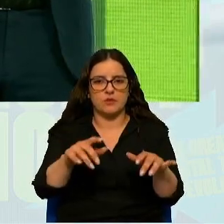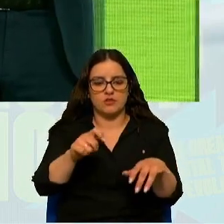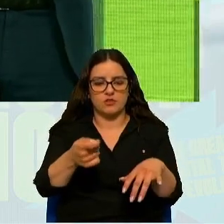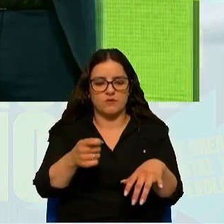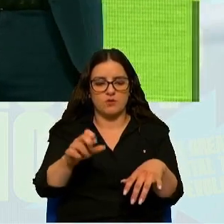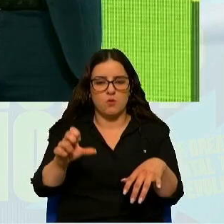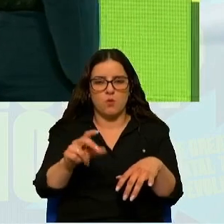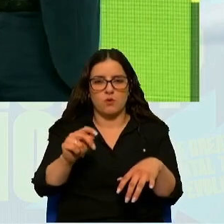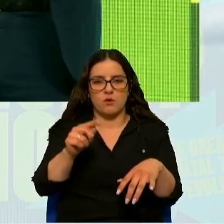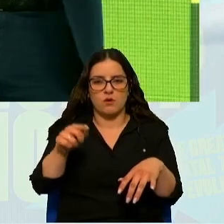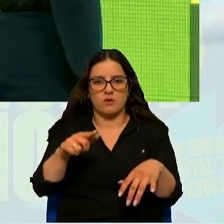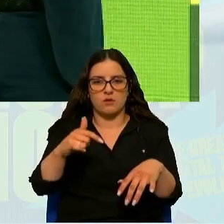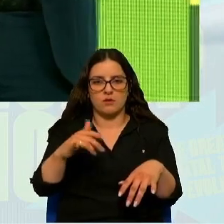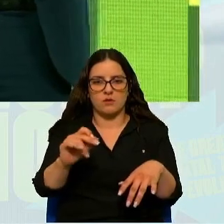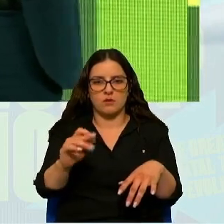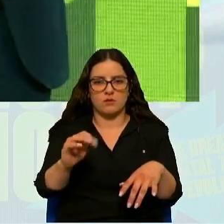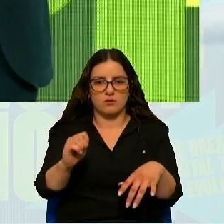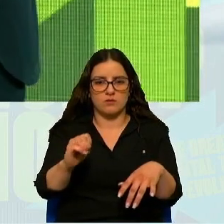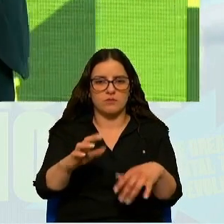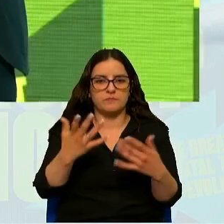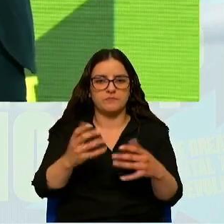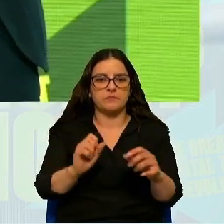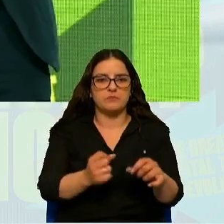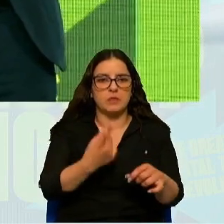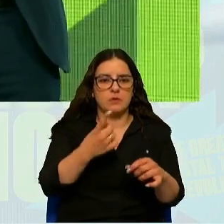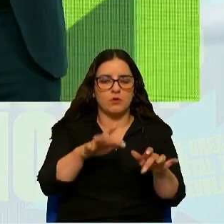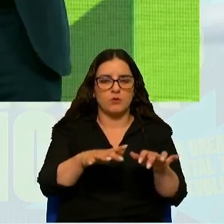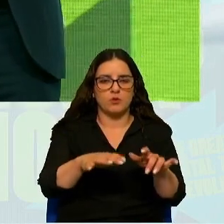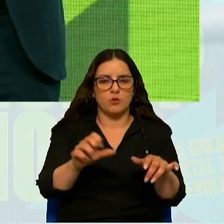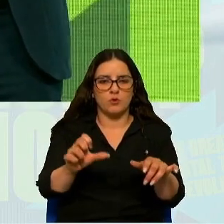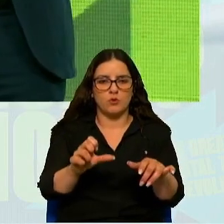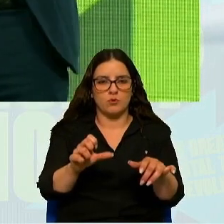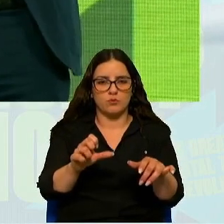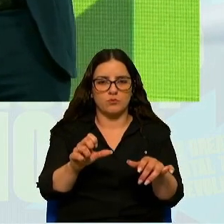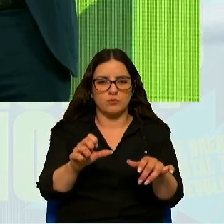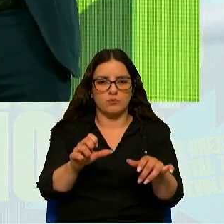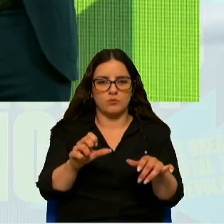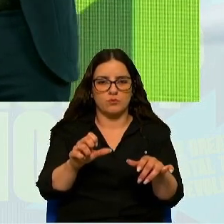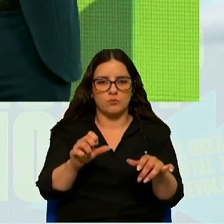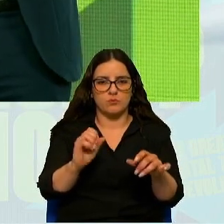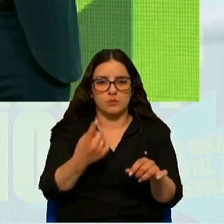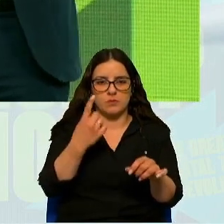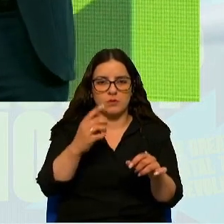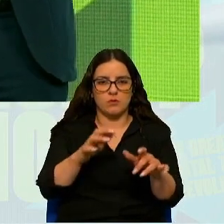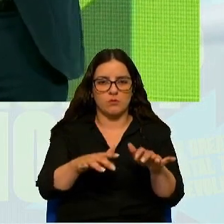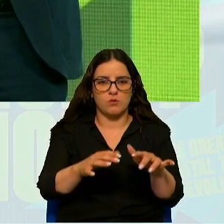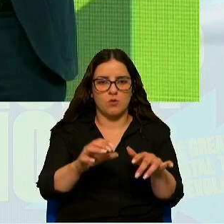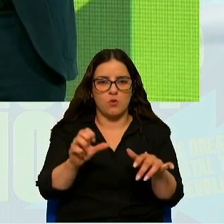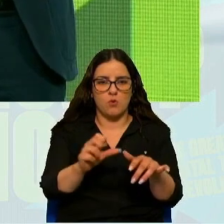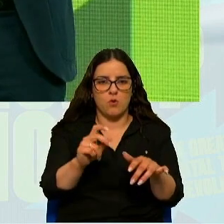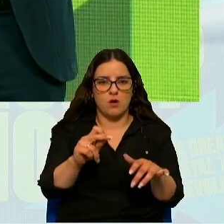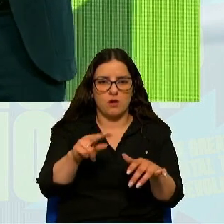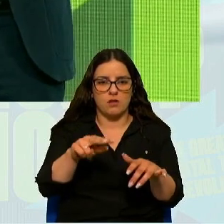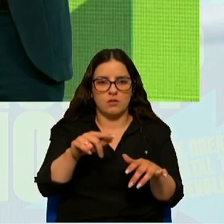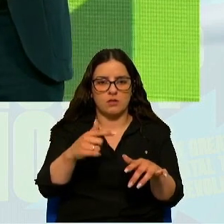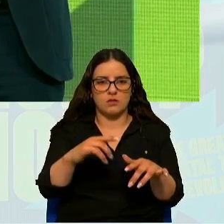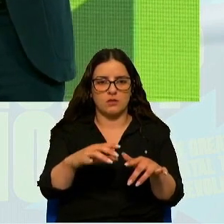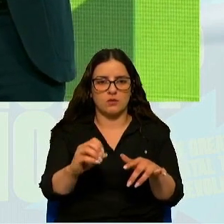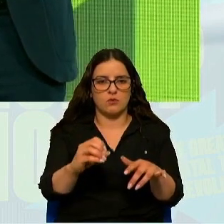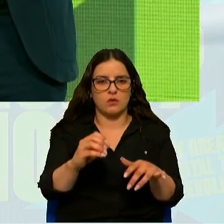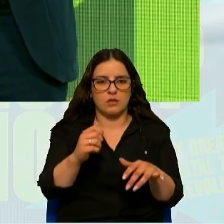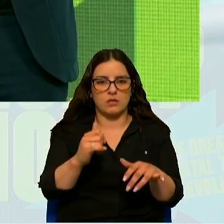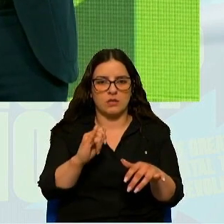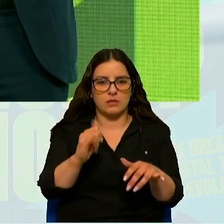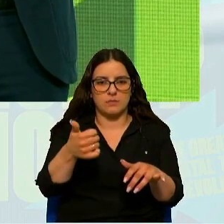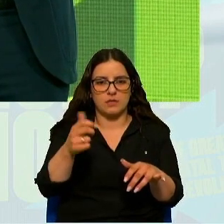key distribution, with the first quantum computer, also the first prototype of the quantum computer launched by IBM.